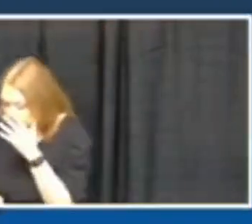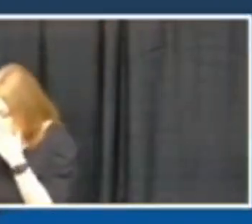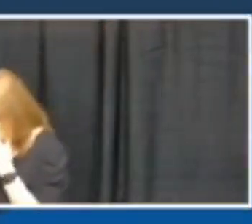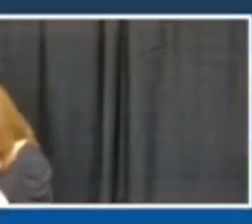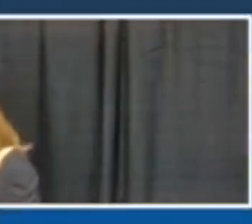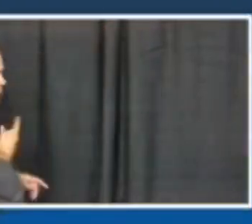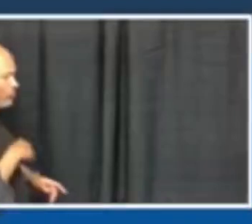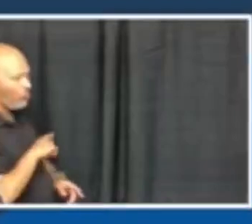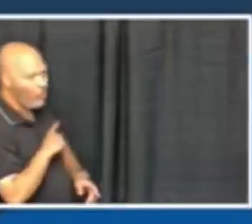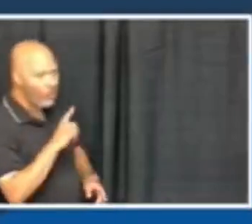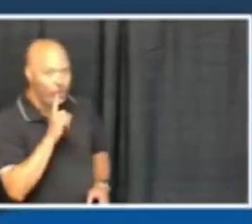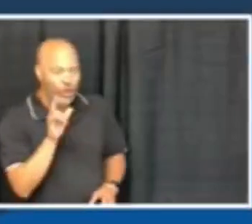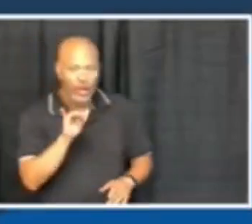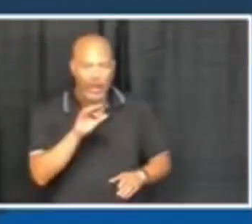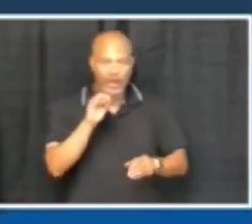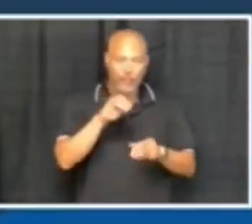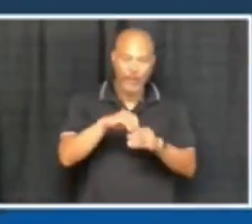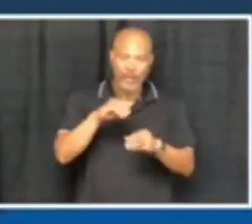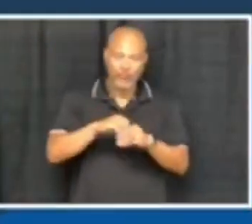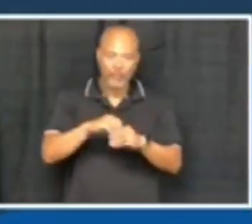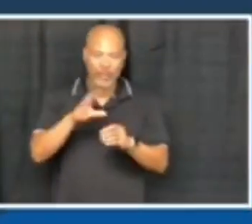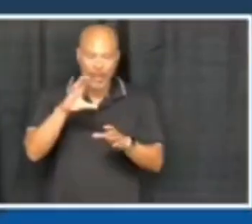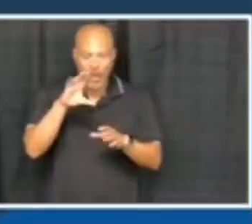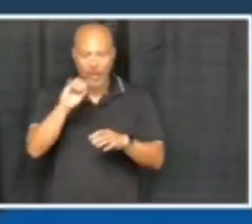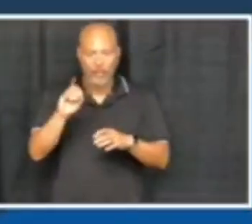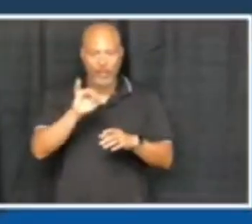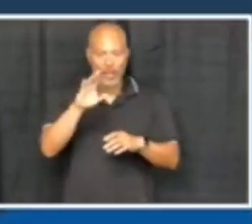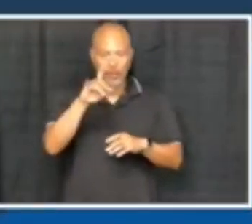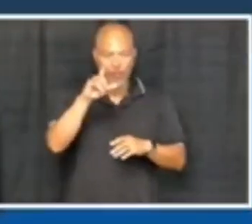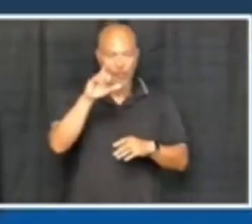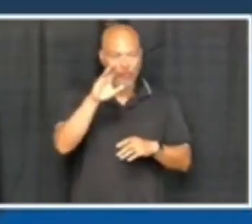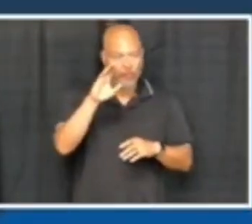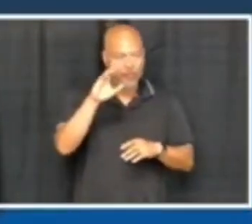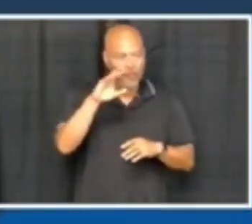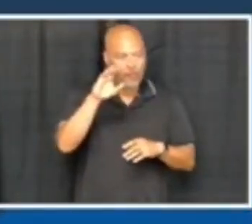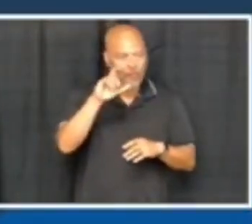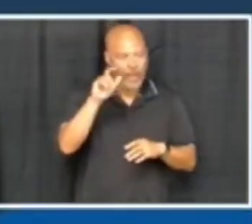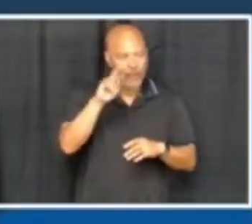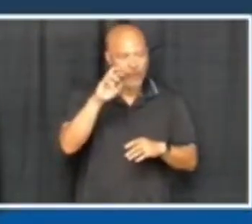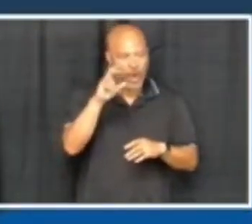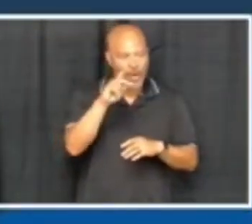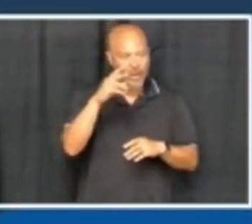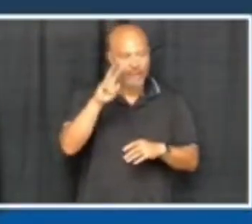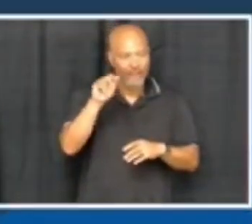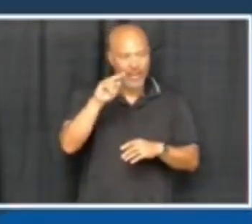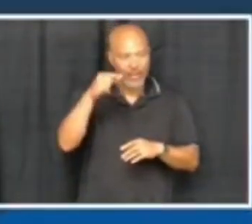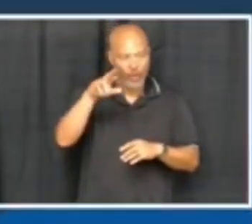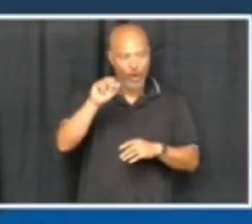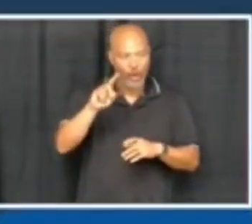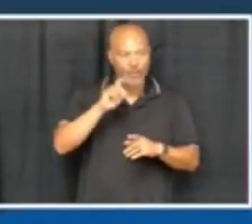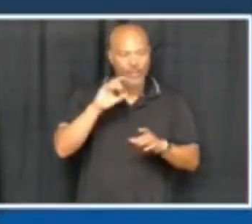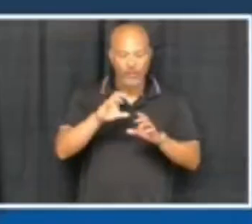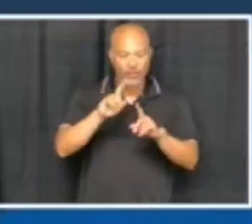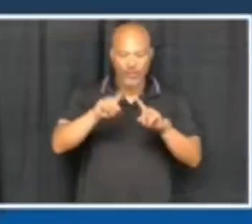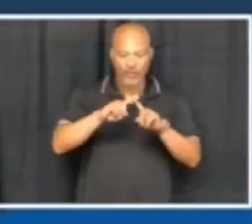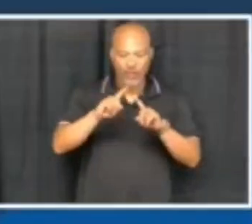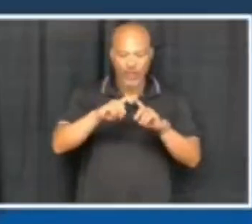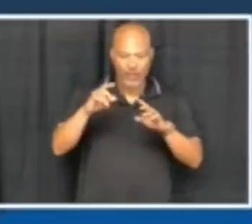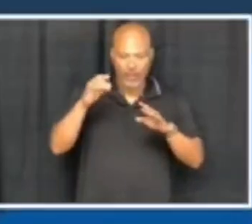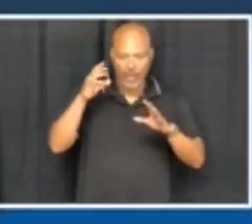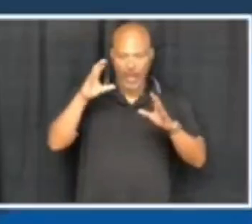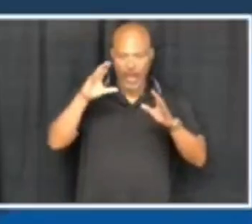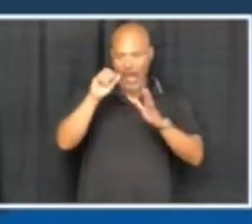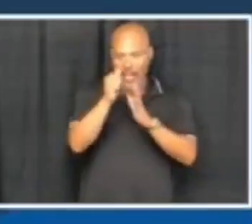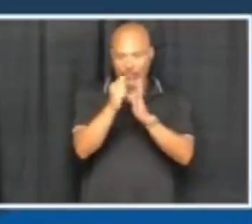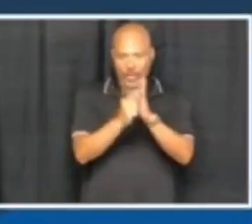investment companies like BlackRock and Vanguard. They pretty much own everything. They can put the different agendas with governments, and they